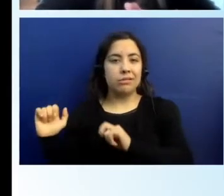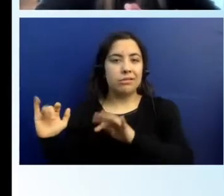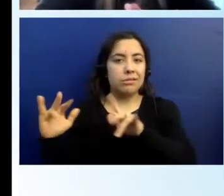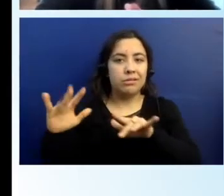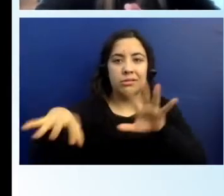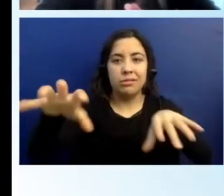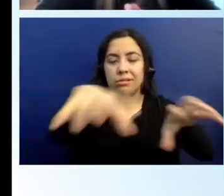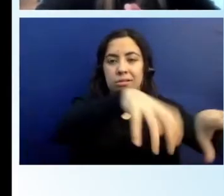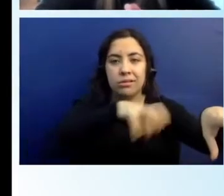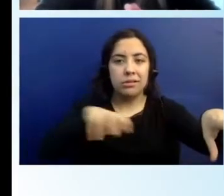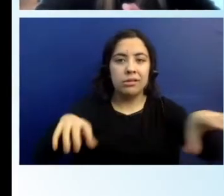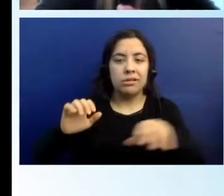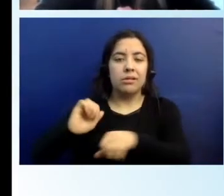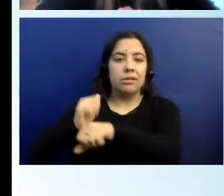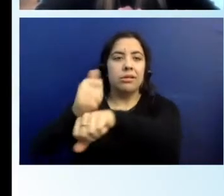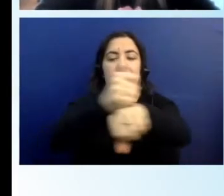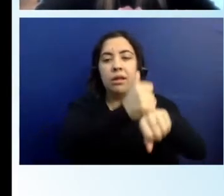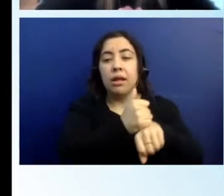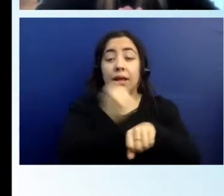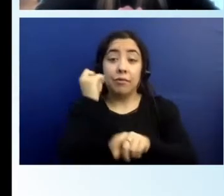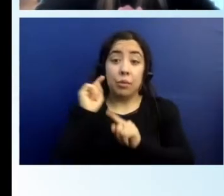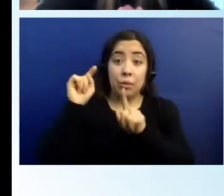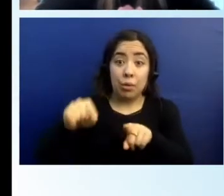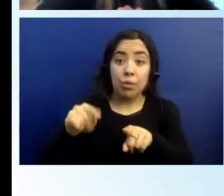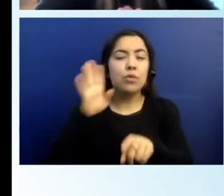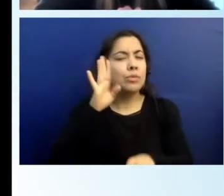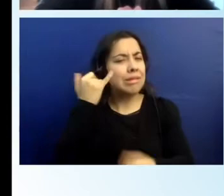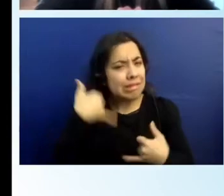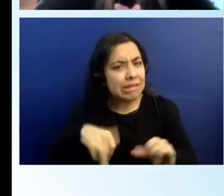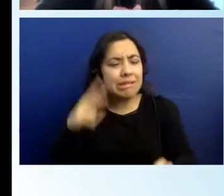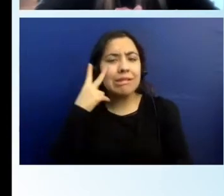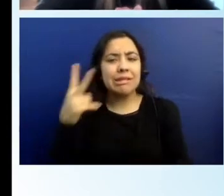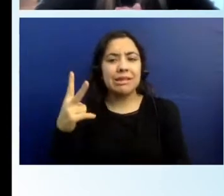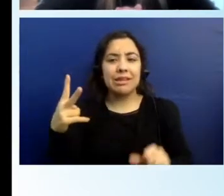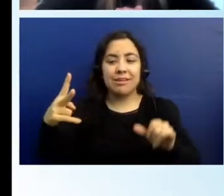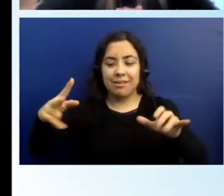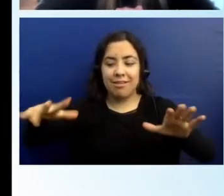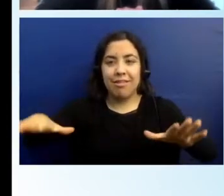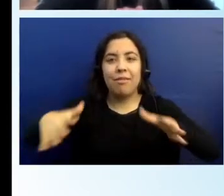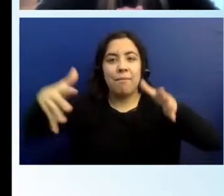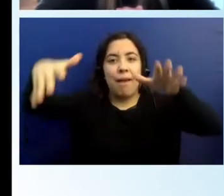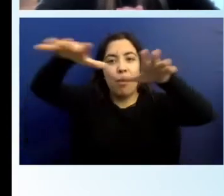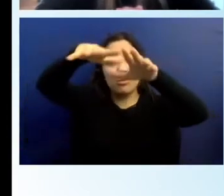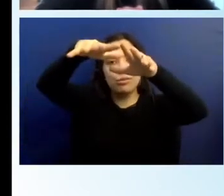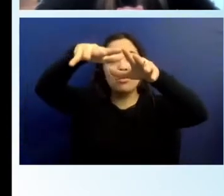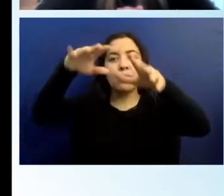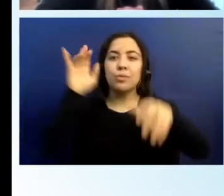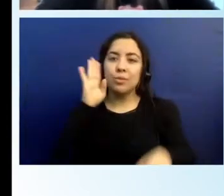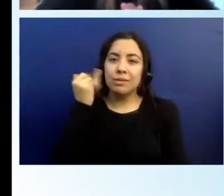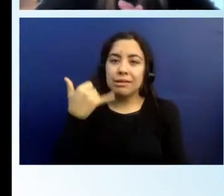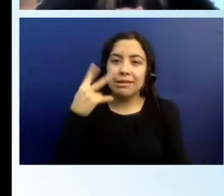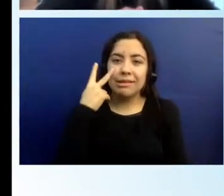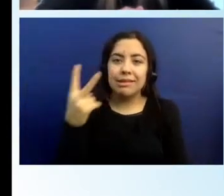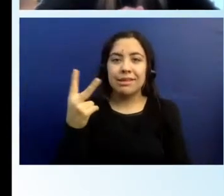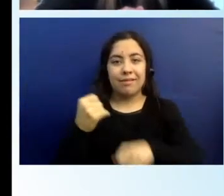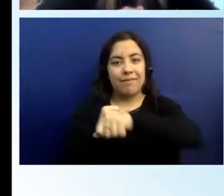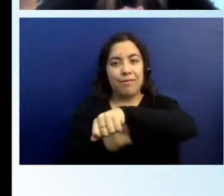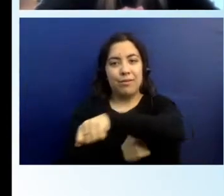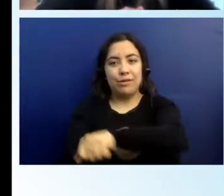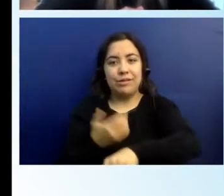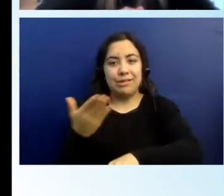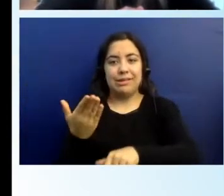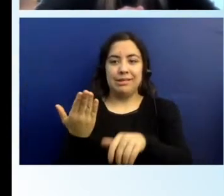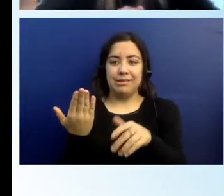see the mounds. You'll still see the foundations for these civilizations and the grandeur, you